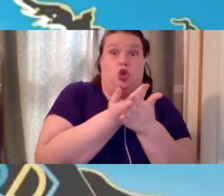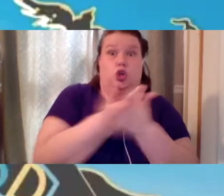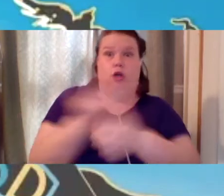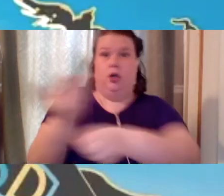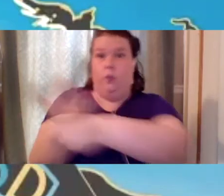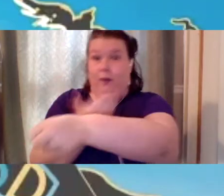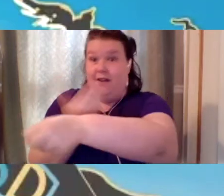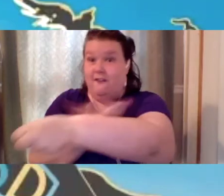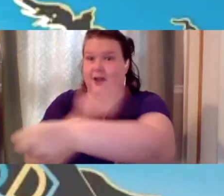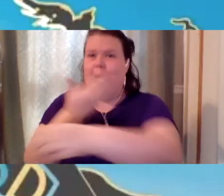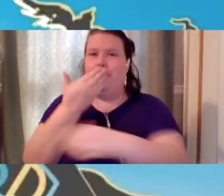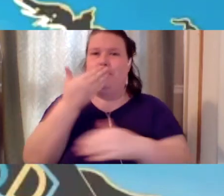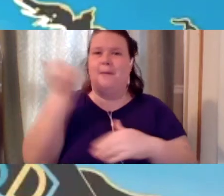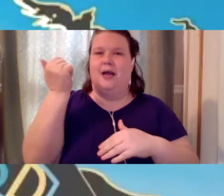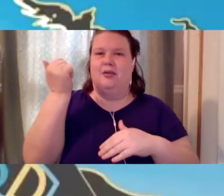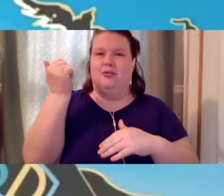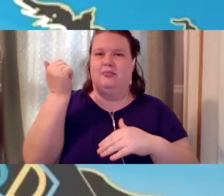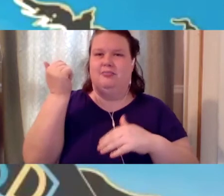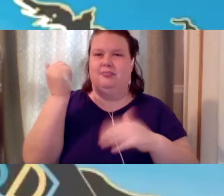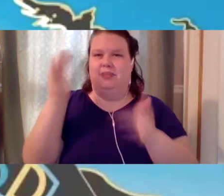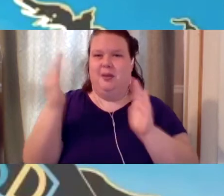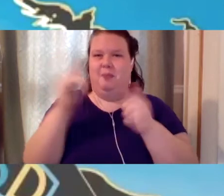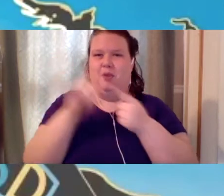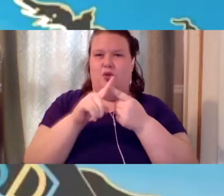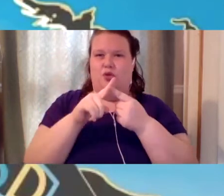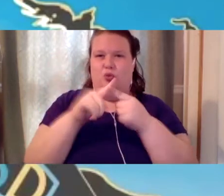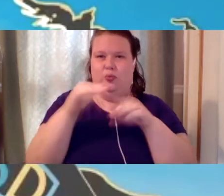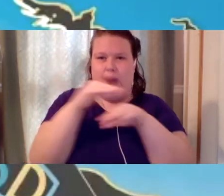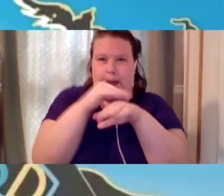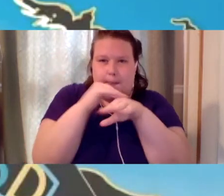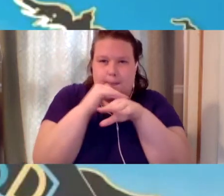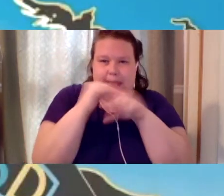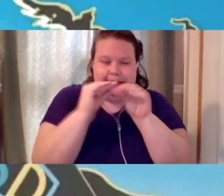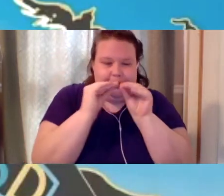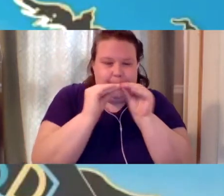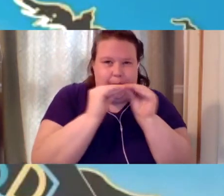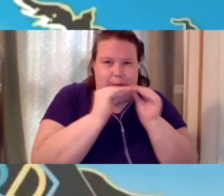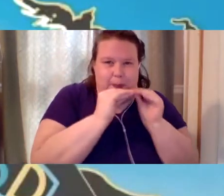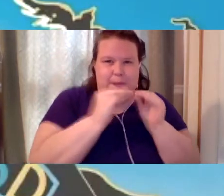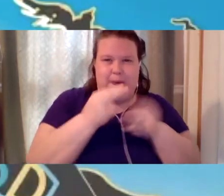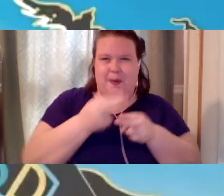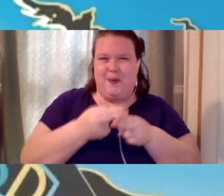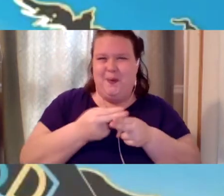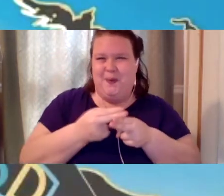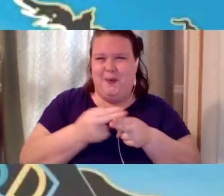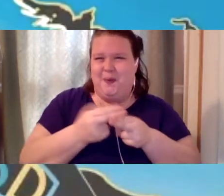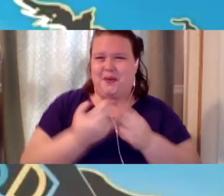to keep doing upkeep on these three existing campuses.